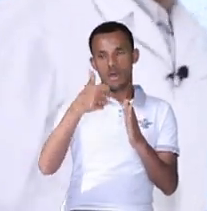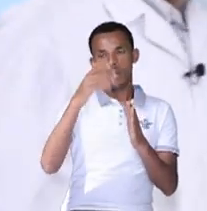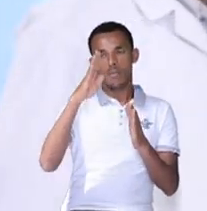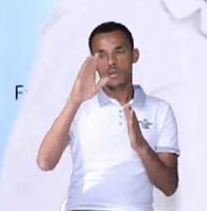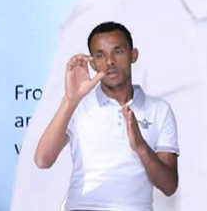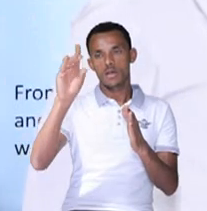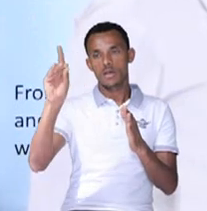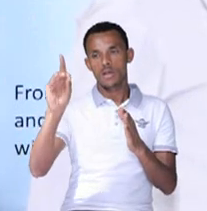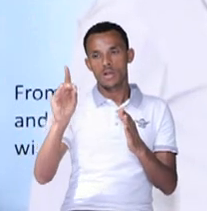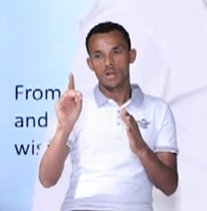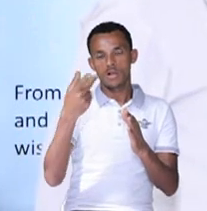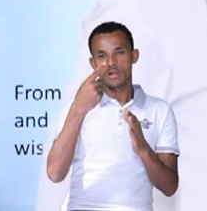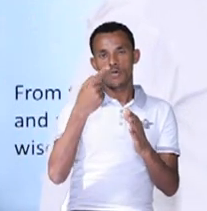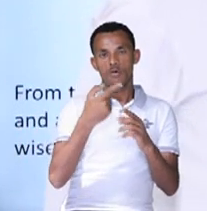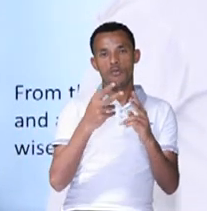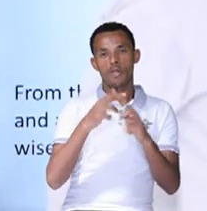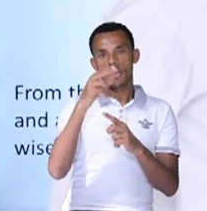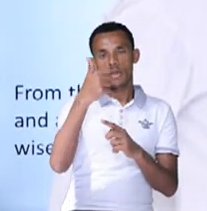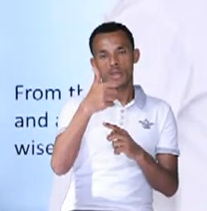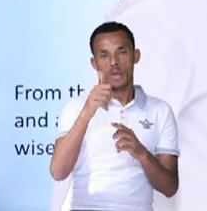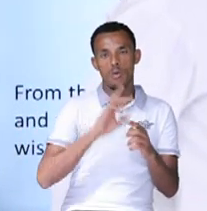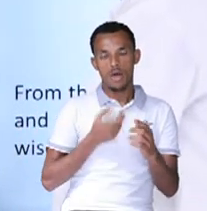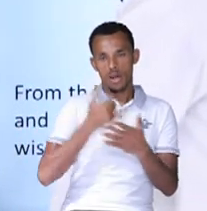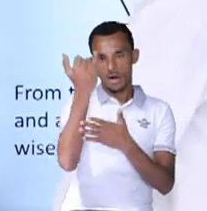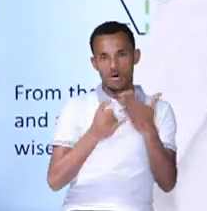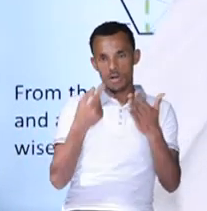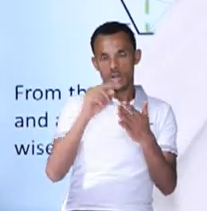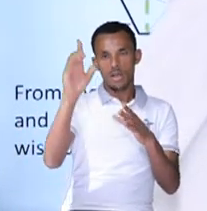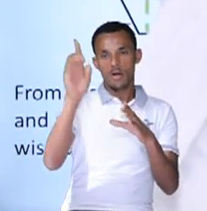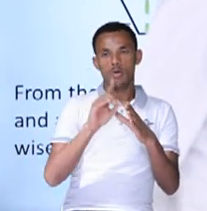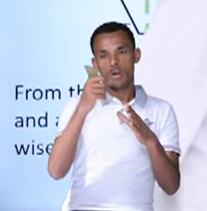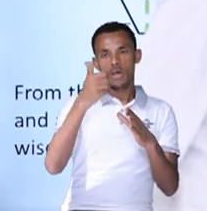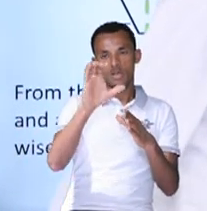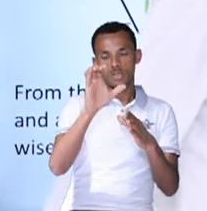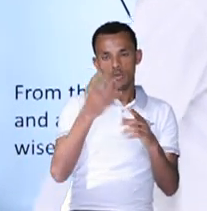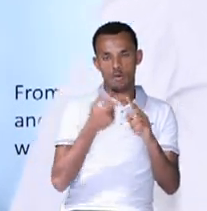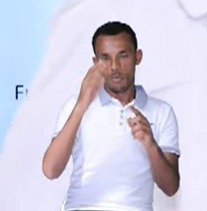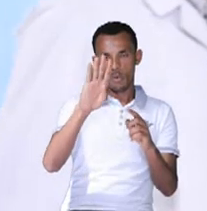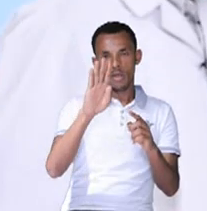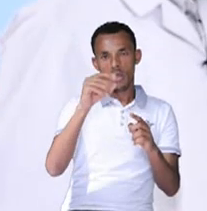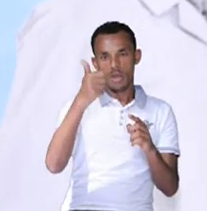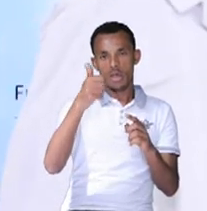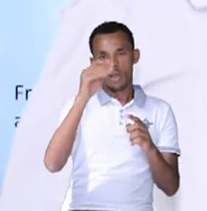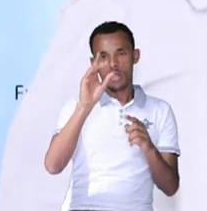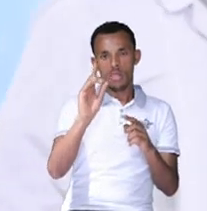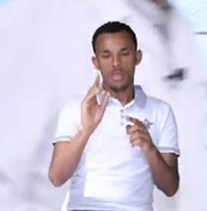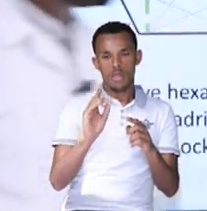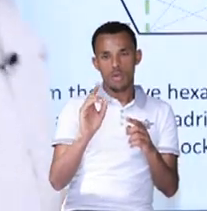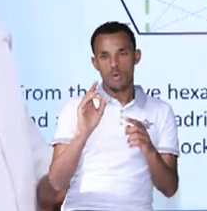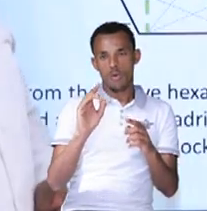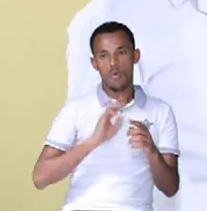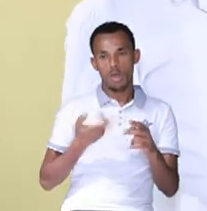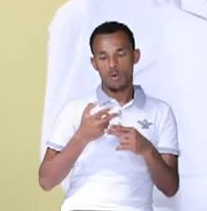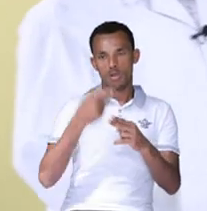ABCD, from the vertex A, we can draw the diagonal AC from BAD, what you